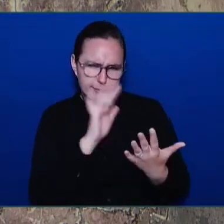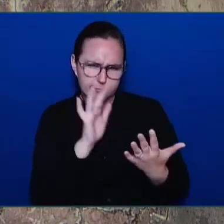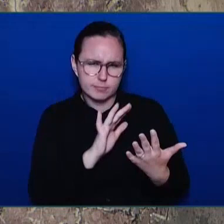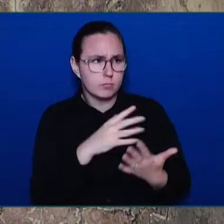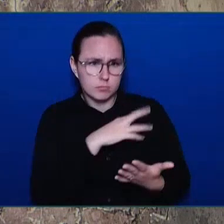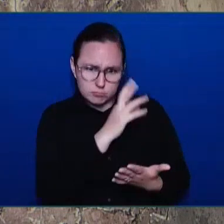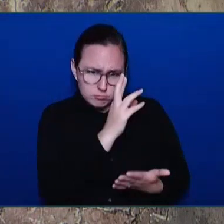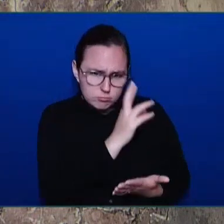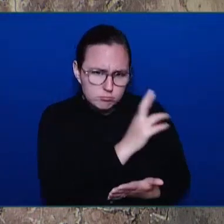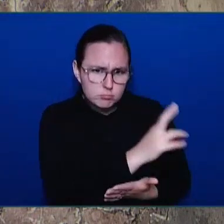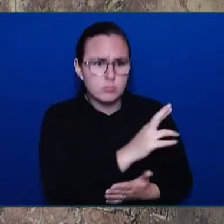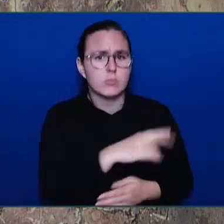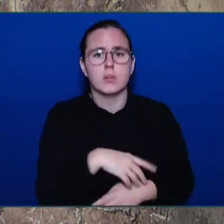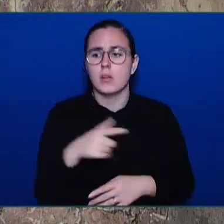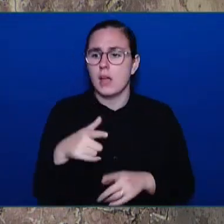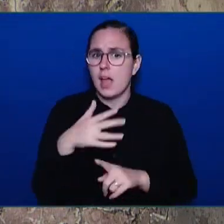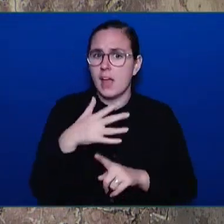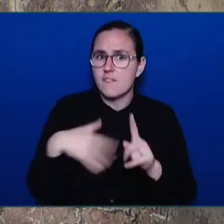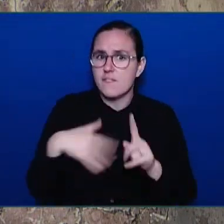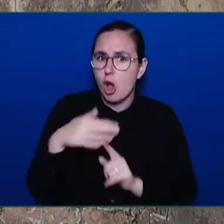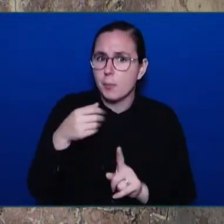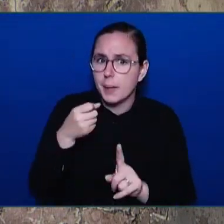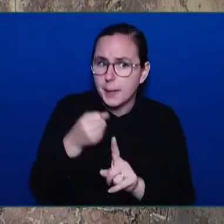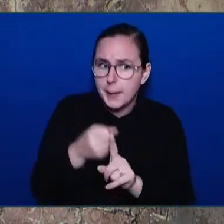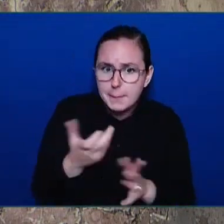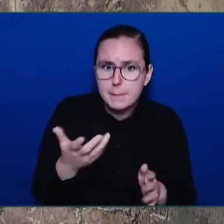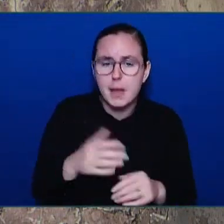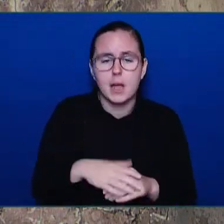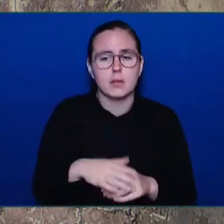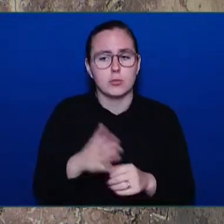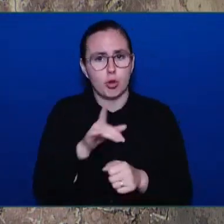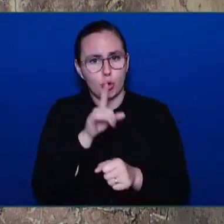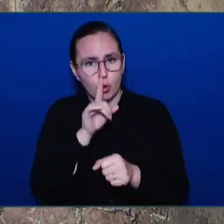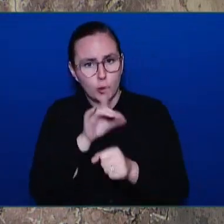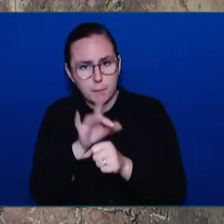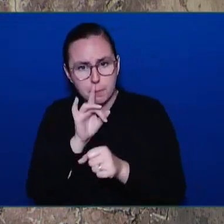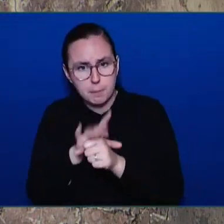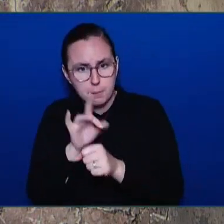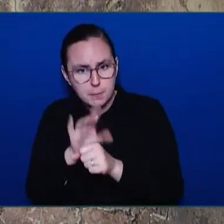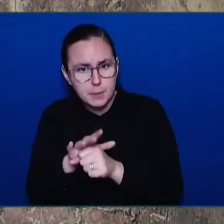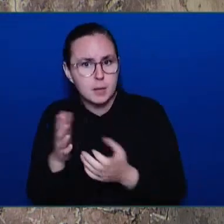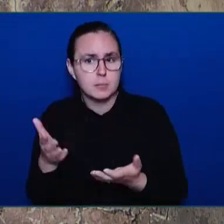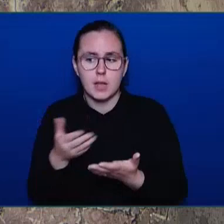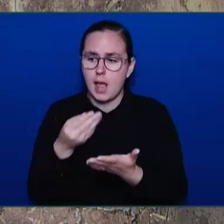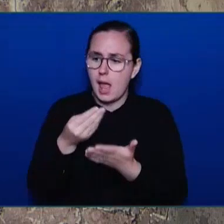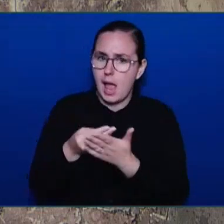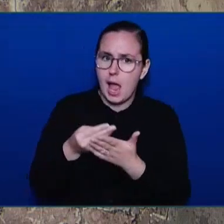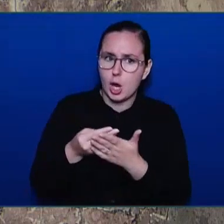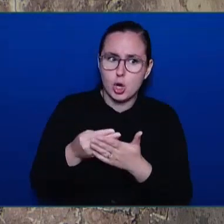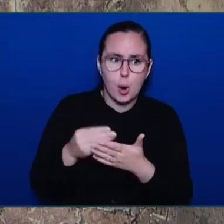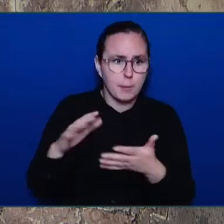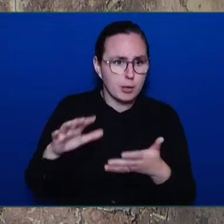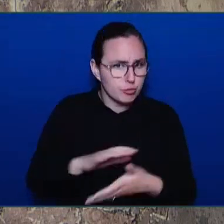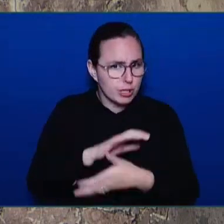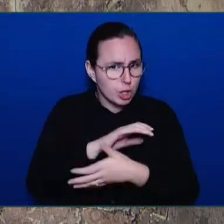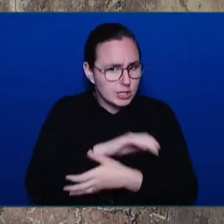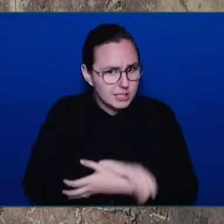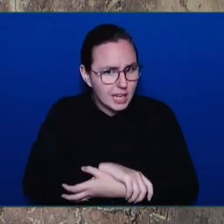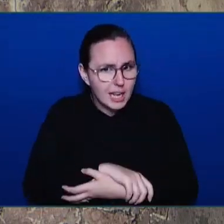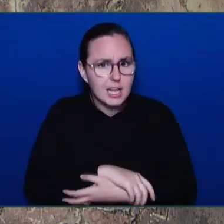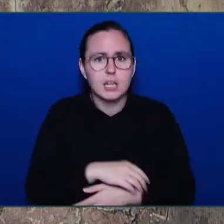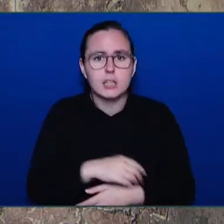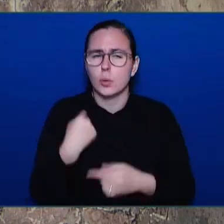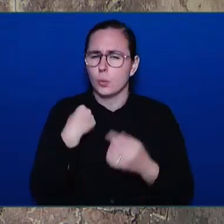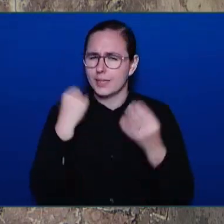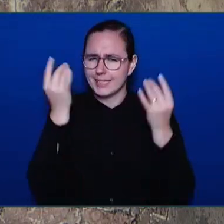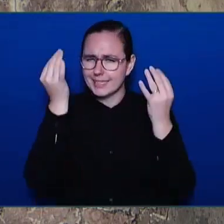our commitments, we consider economic reconciliation, and we consider the Declaration on the Rights of Indigenous Peoples Act.